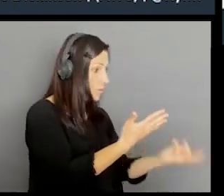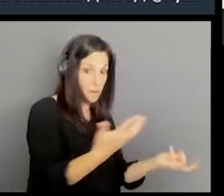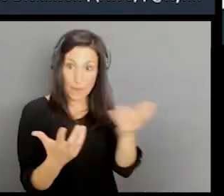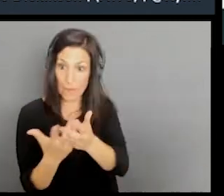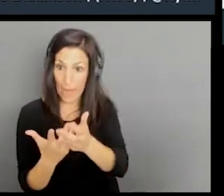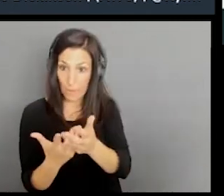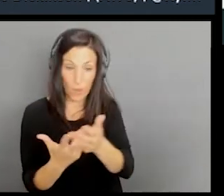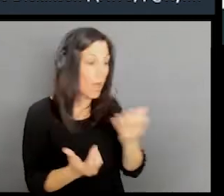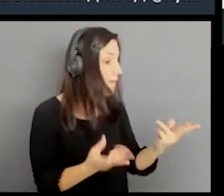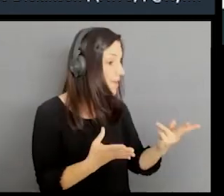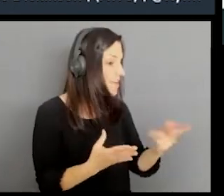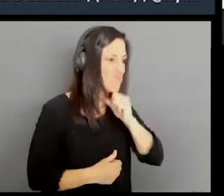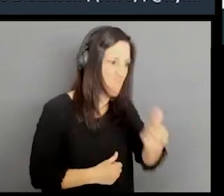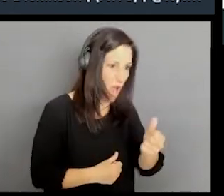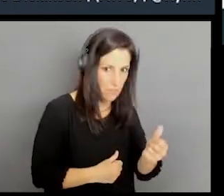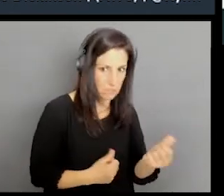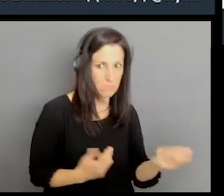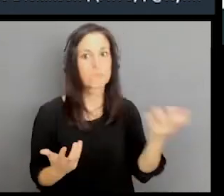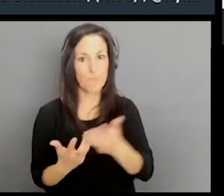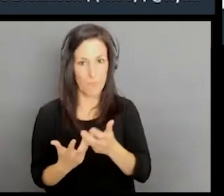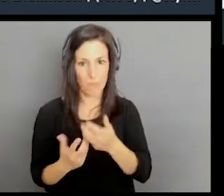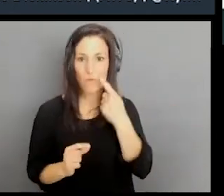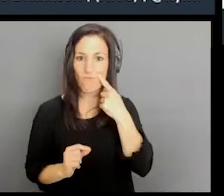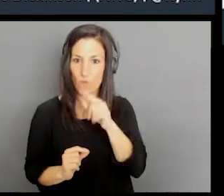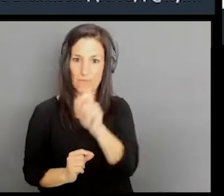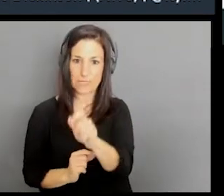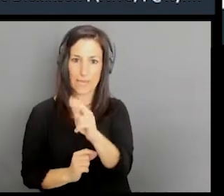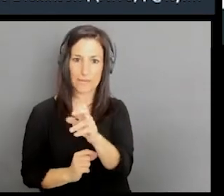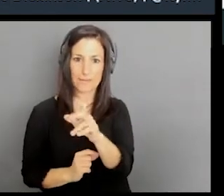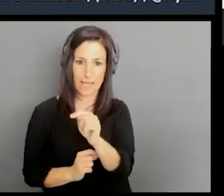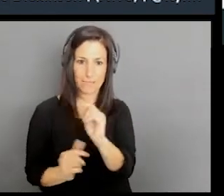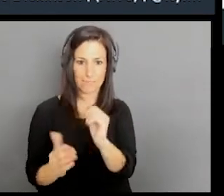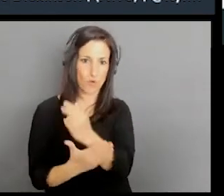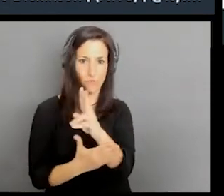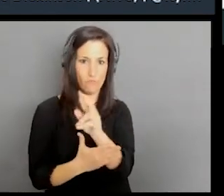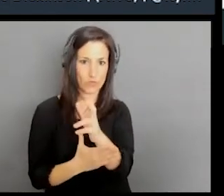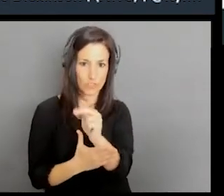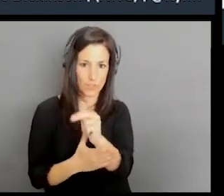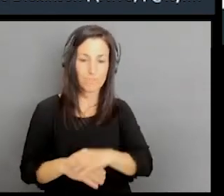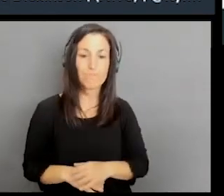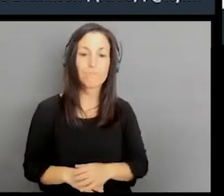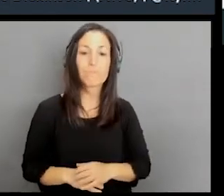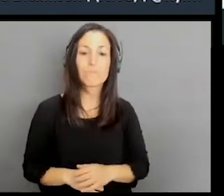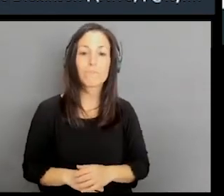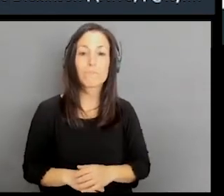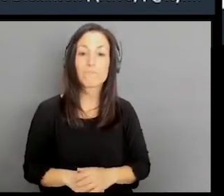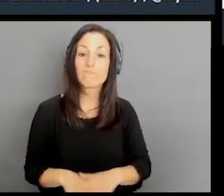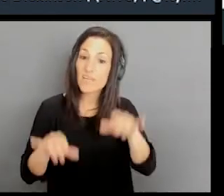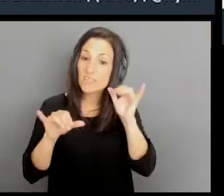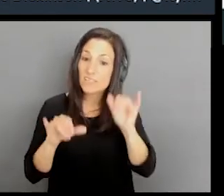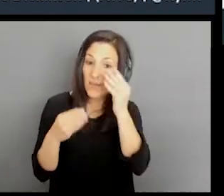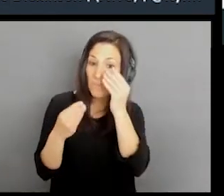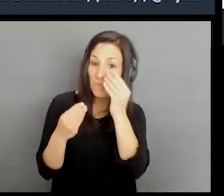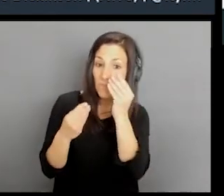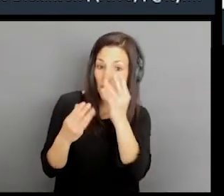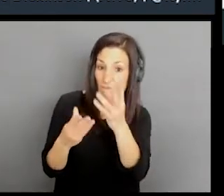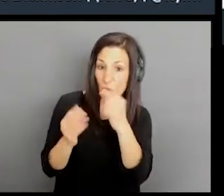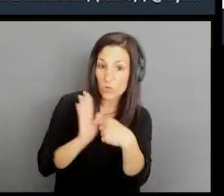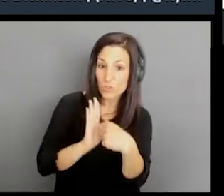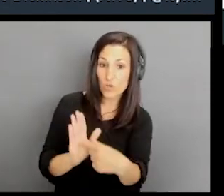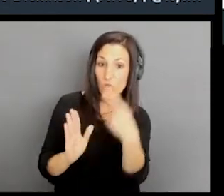your .NET version. And then the same info is shown also for APIs. So you can see there's